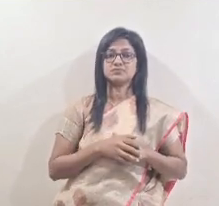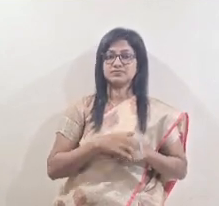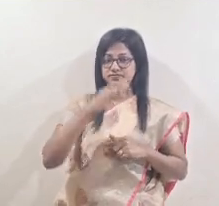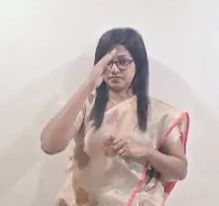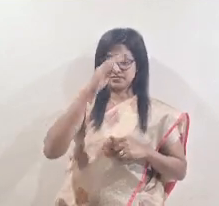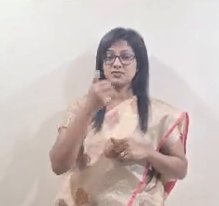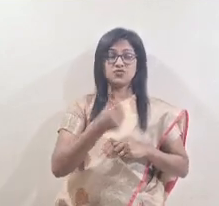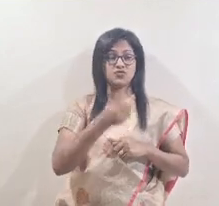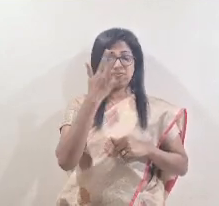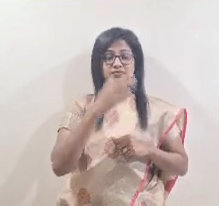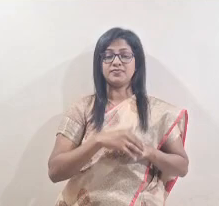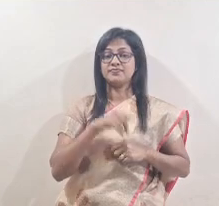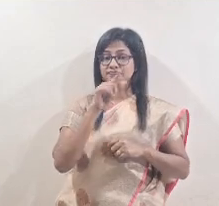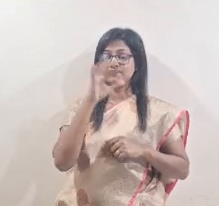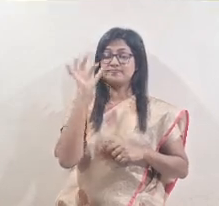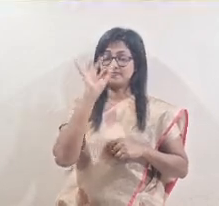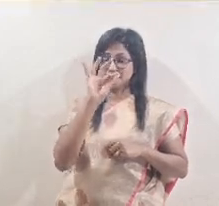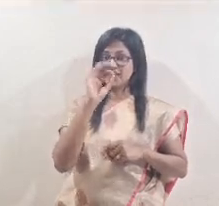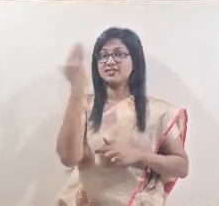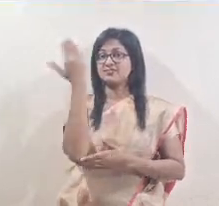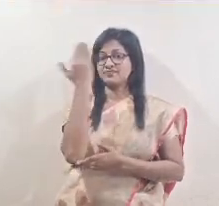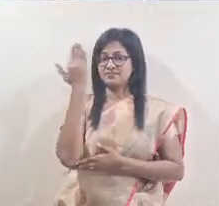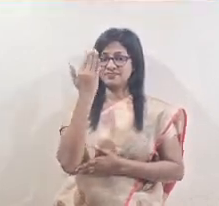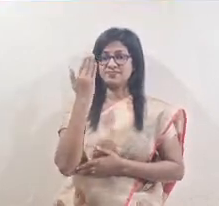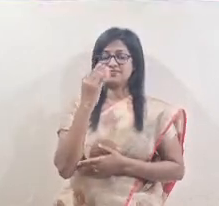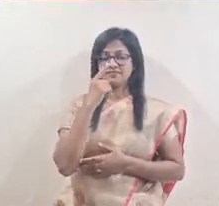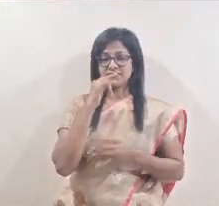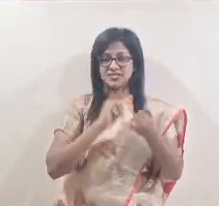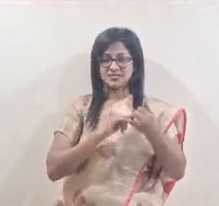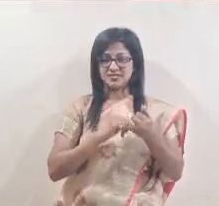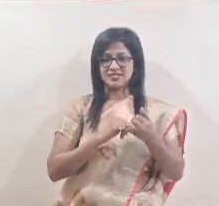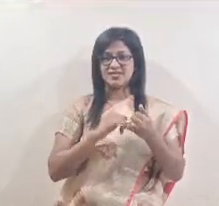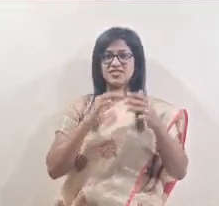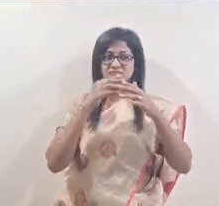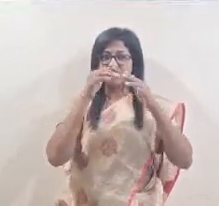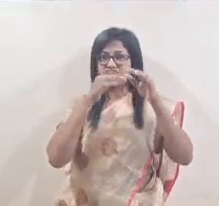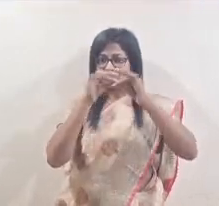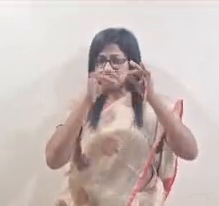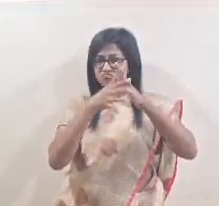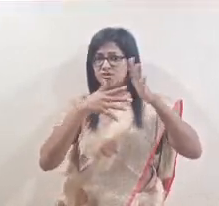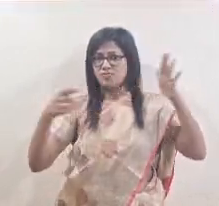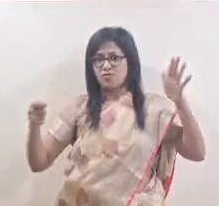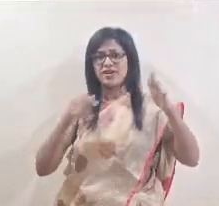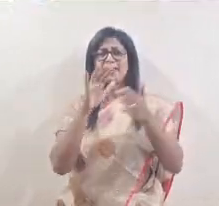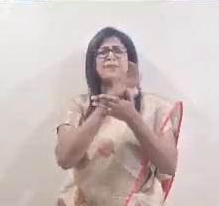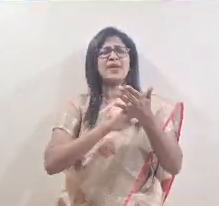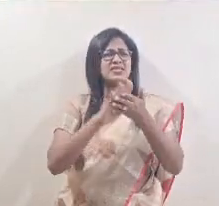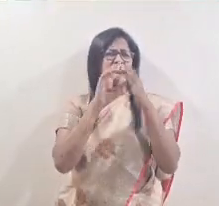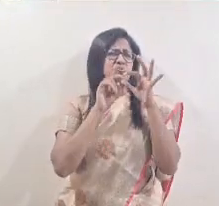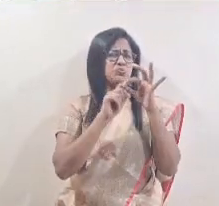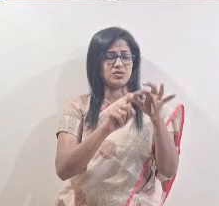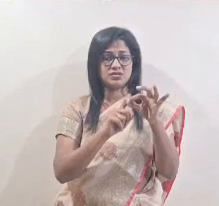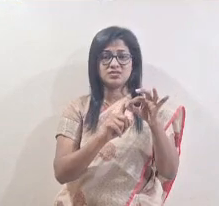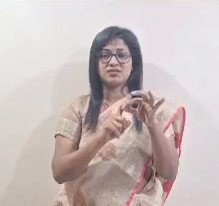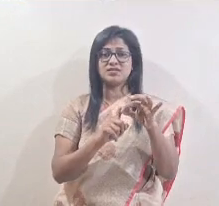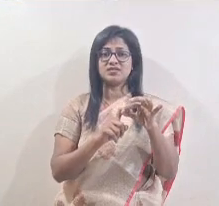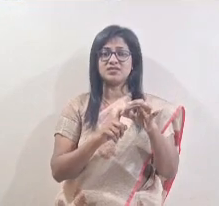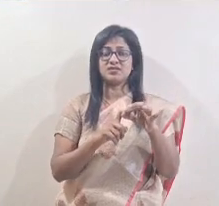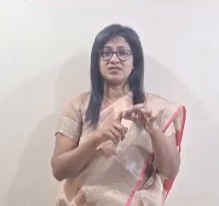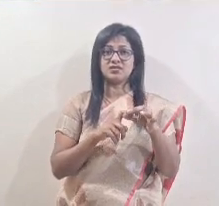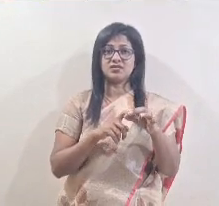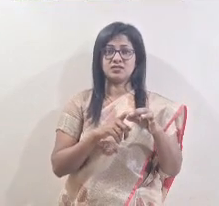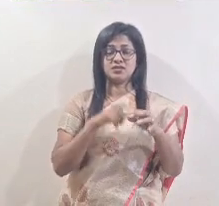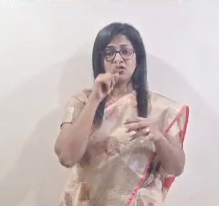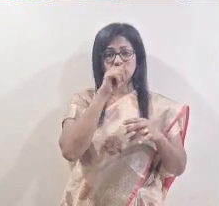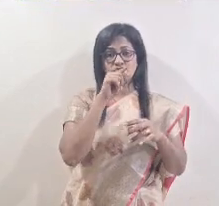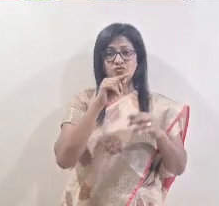Hi, good morning. Morning, Nice sir. presentation, Sneha. I think you tried to cover a lot, so I will ask a very basic question for your presentation.